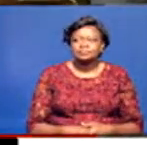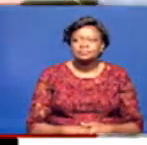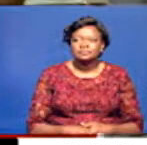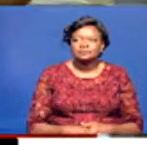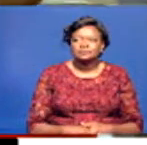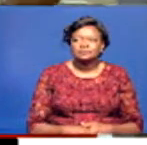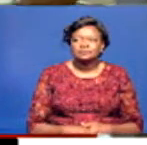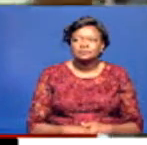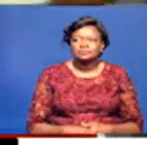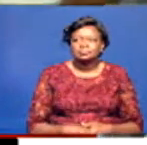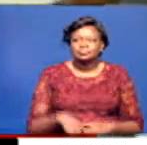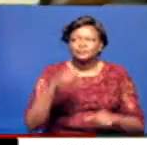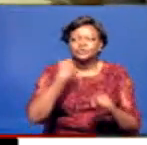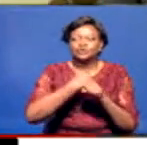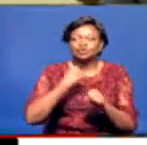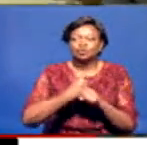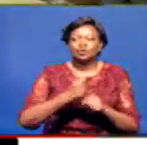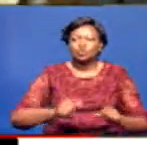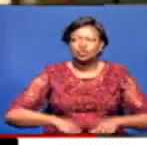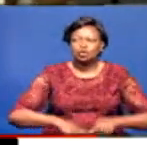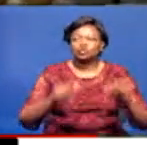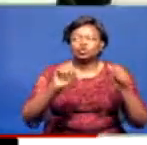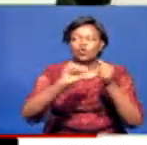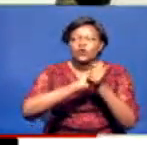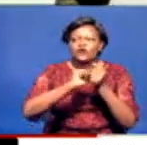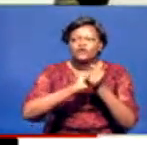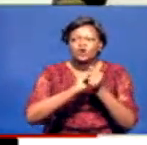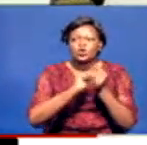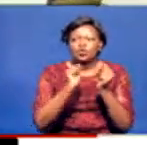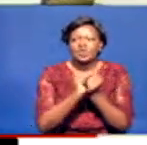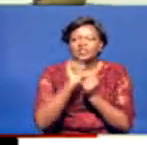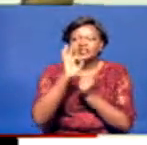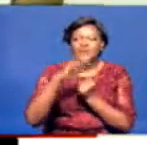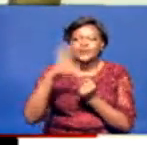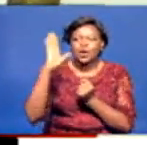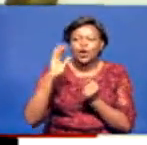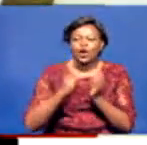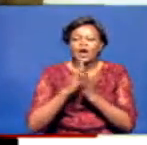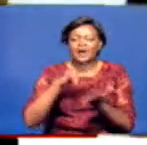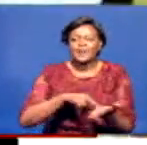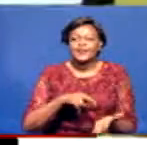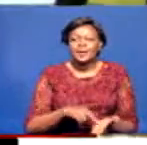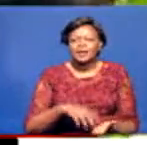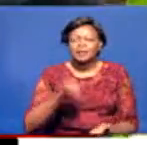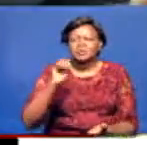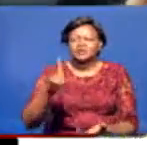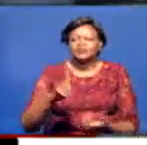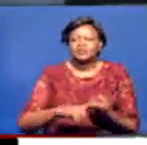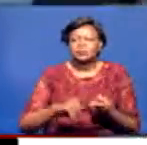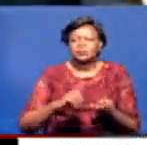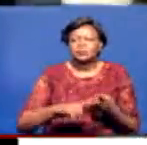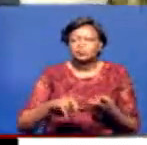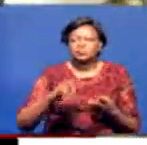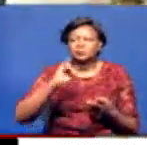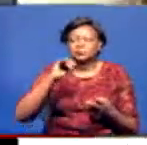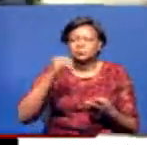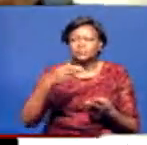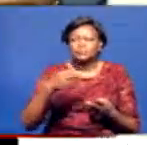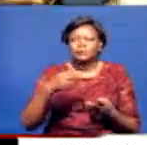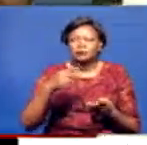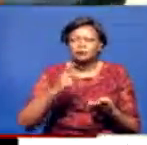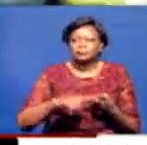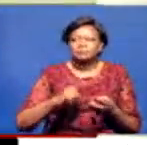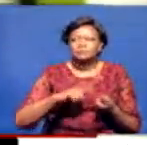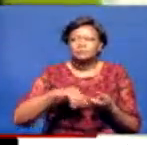The exercise is set to continue on Friday with three more aspirants, David Mwaure Wahiga, Jeremiah Nyaga and